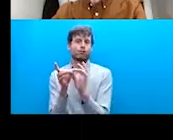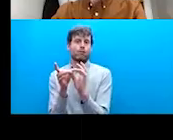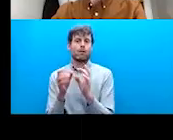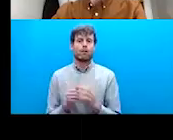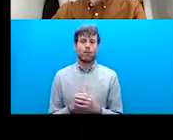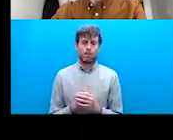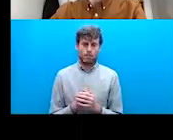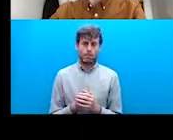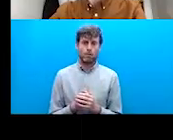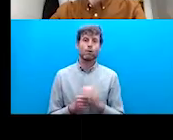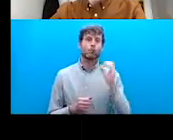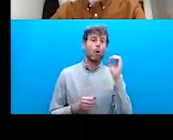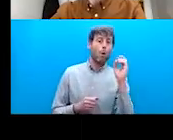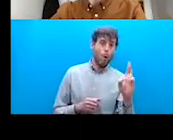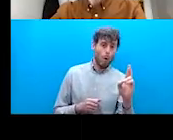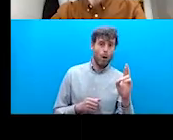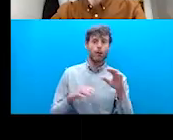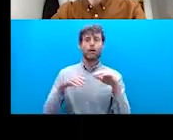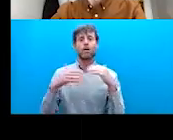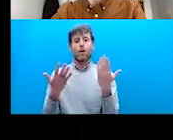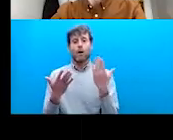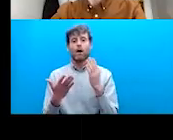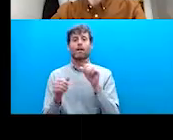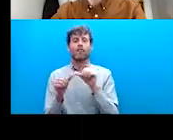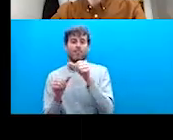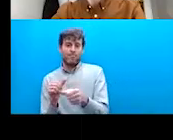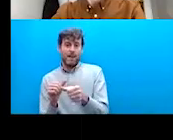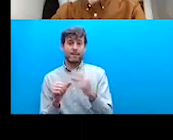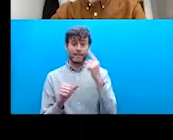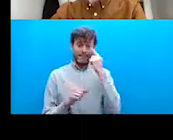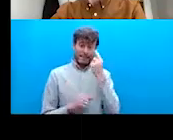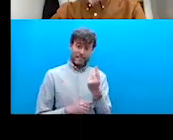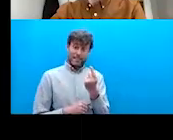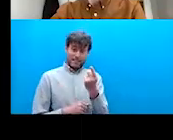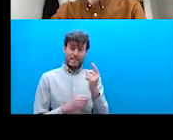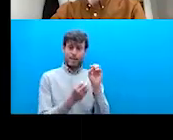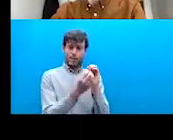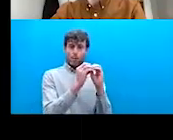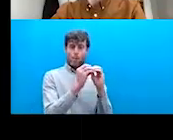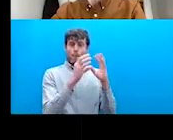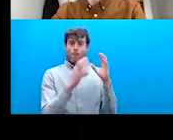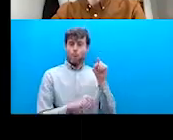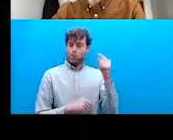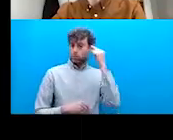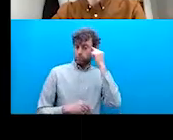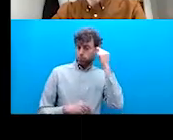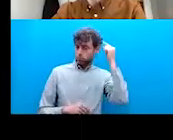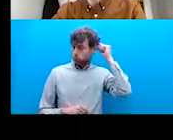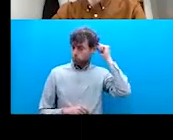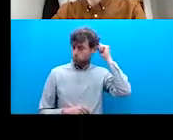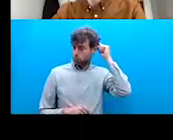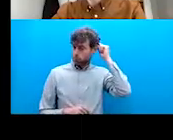then can be true in more ways than the conjunction and, which is true in just one case, if and only if